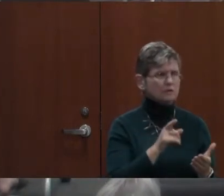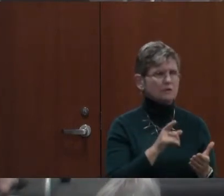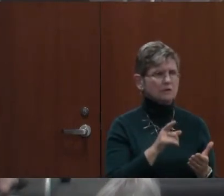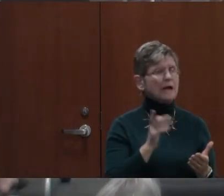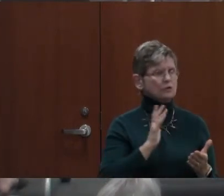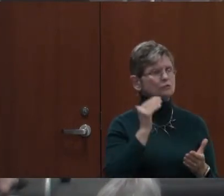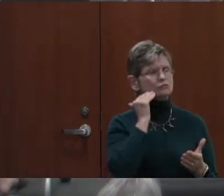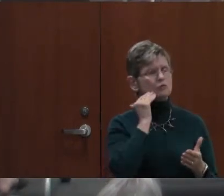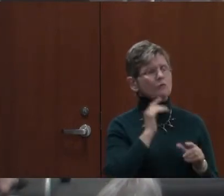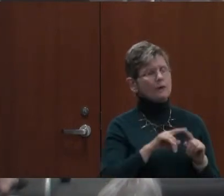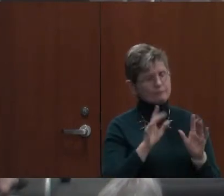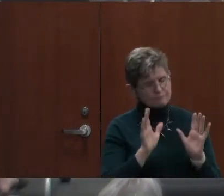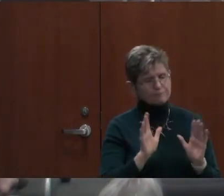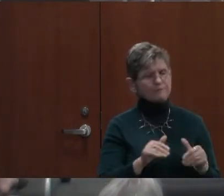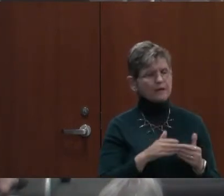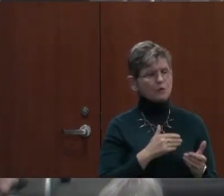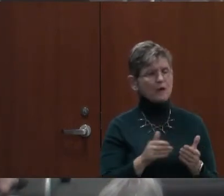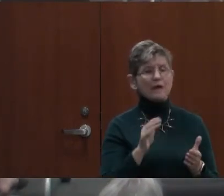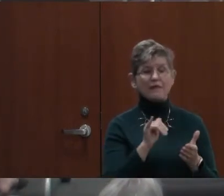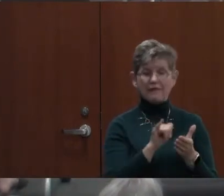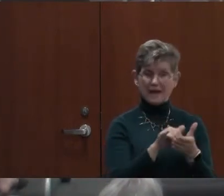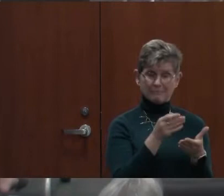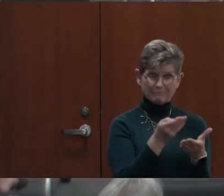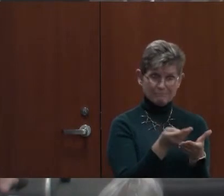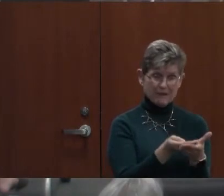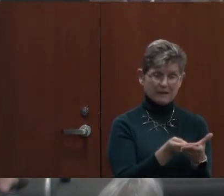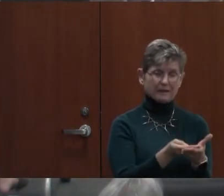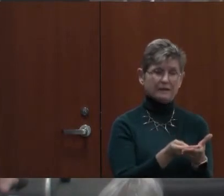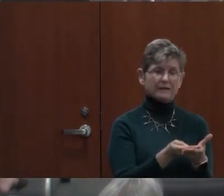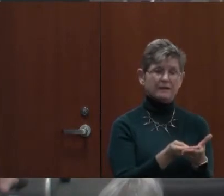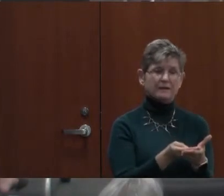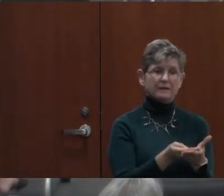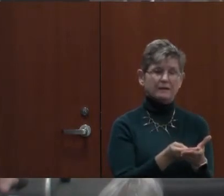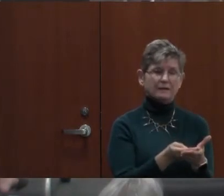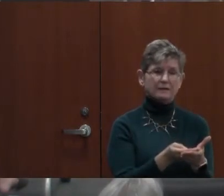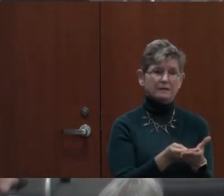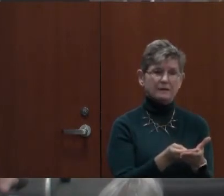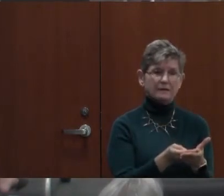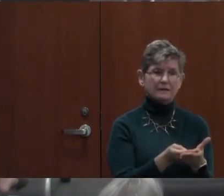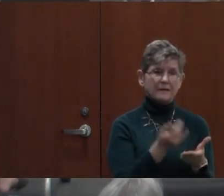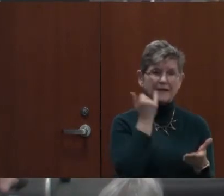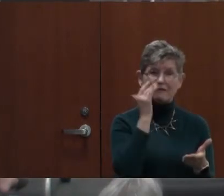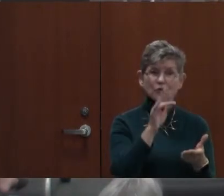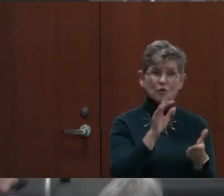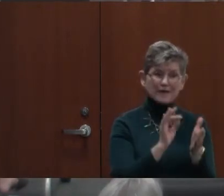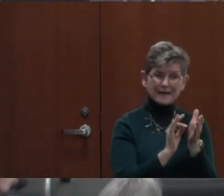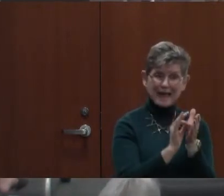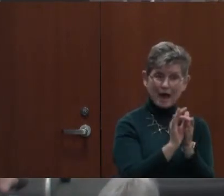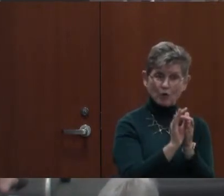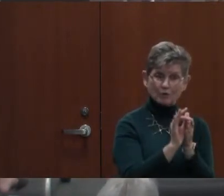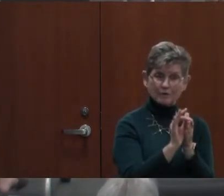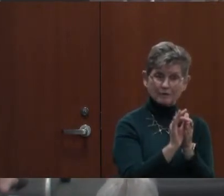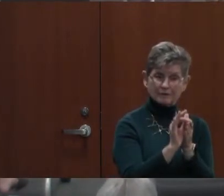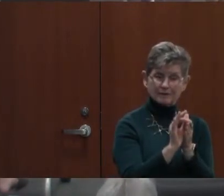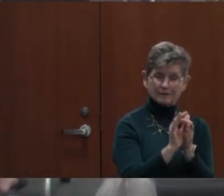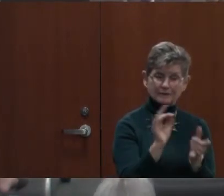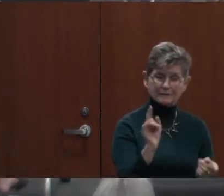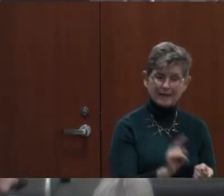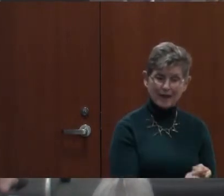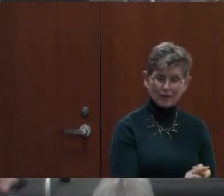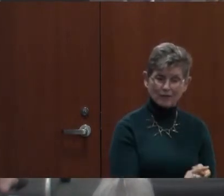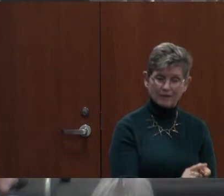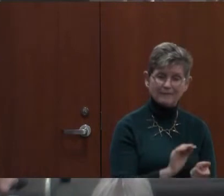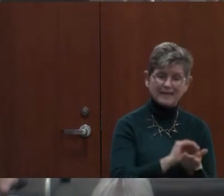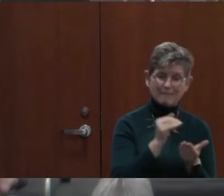once. But that money, if your count is down, the amount you get is down.